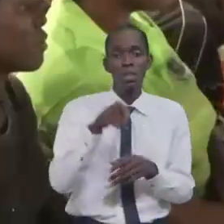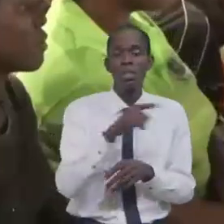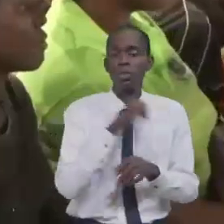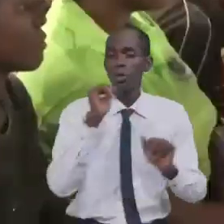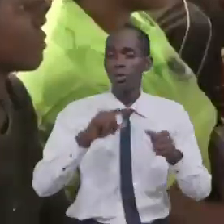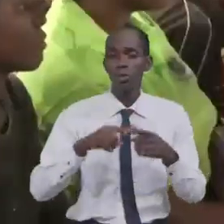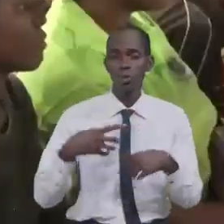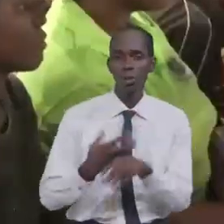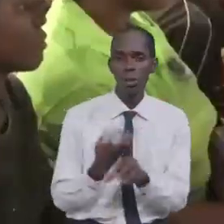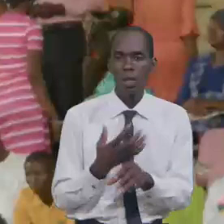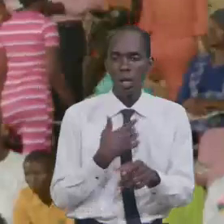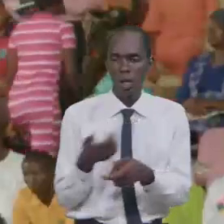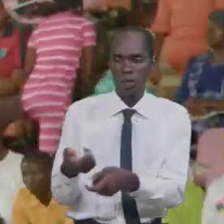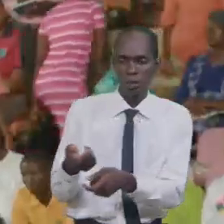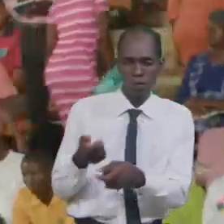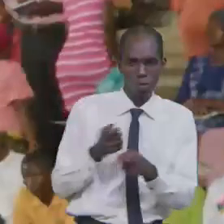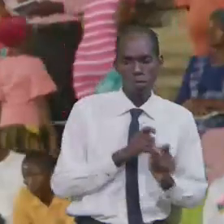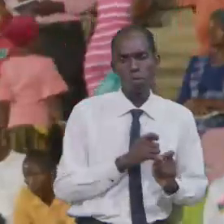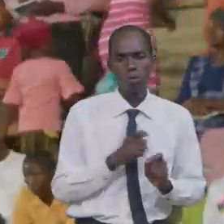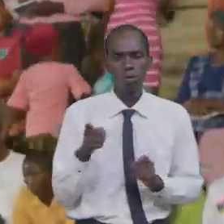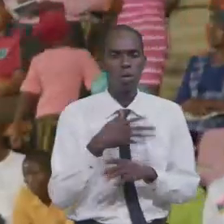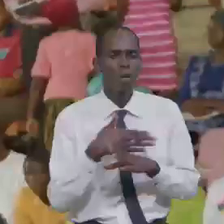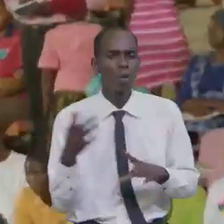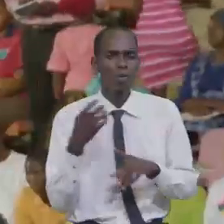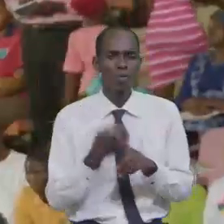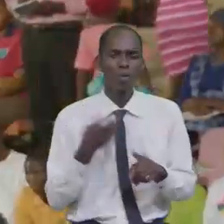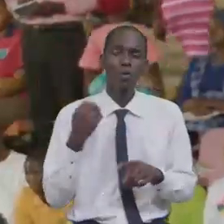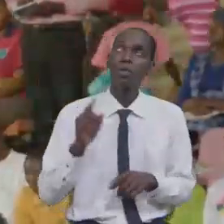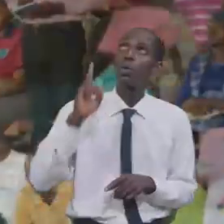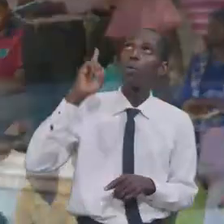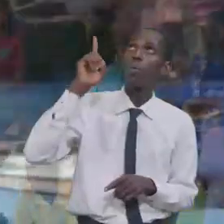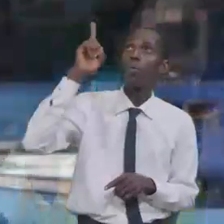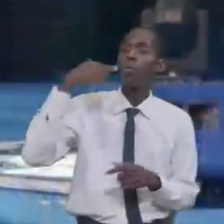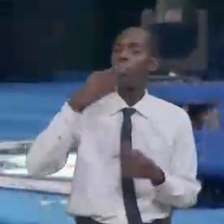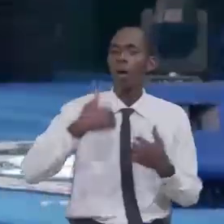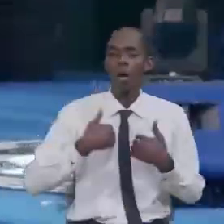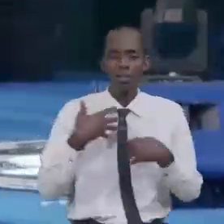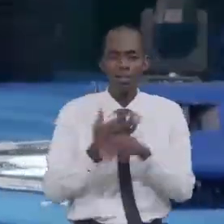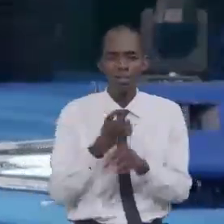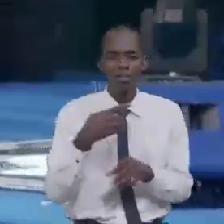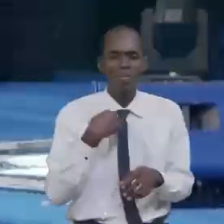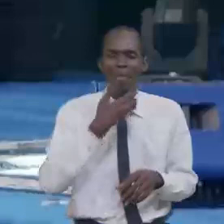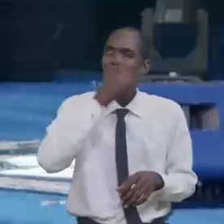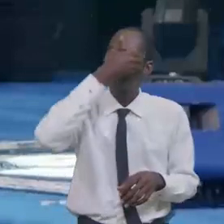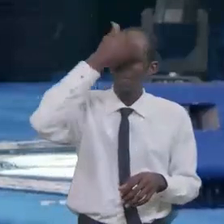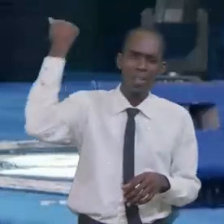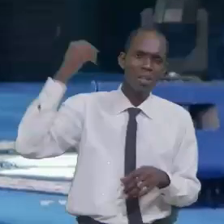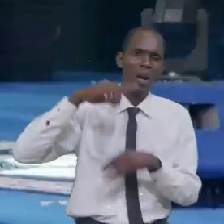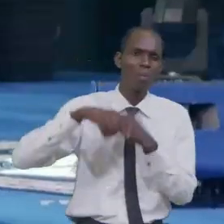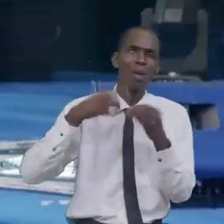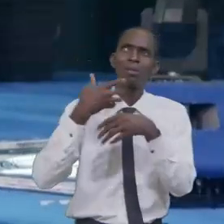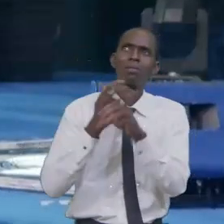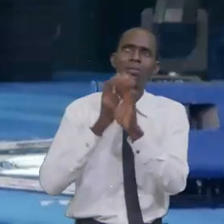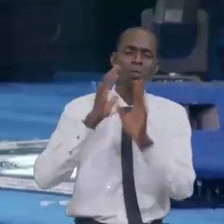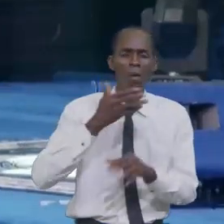draw you away, snatch you away from the one who has created you and say, forget about the creator. Forget about